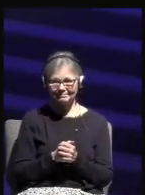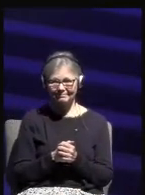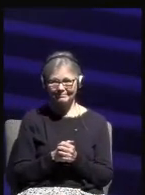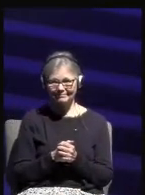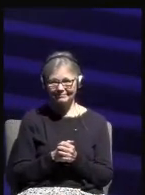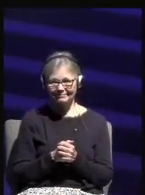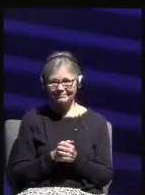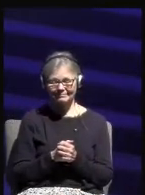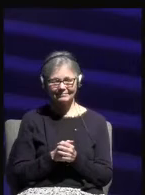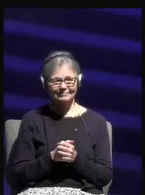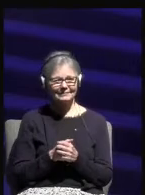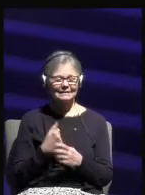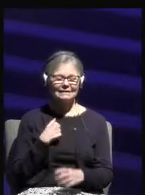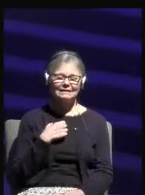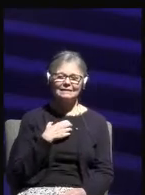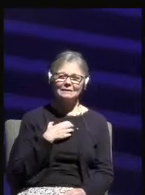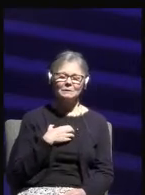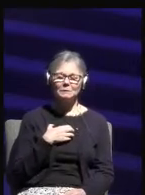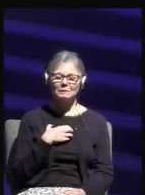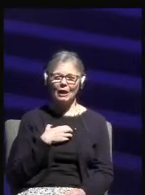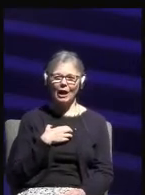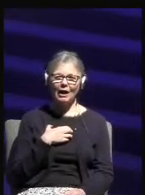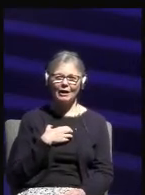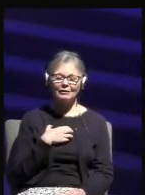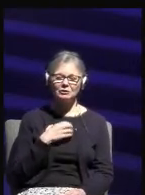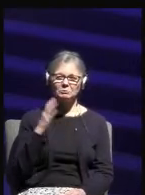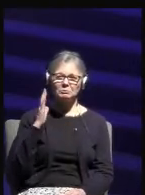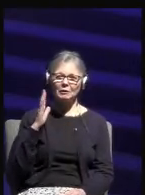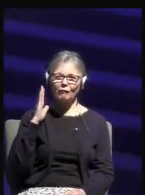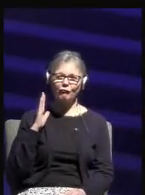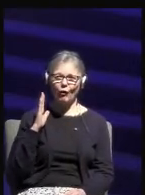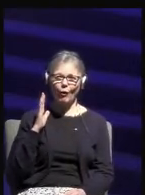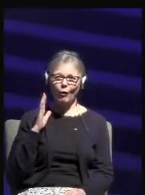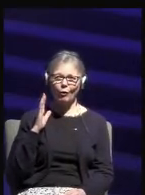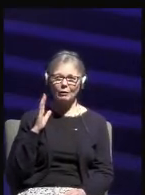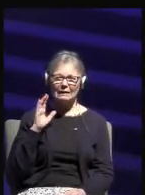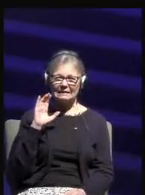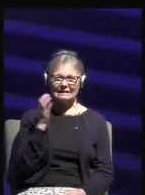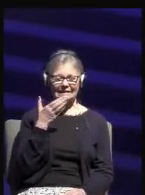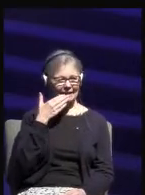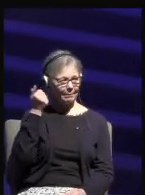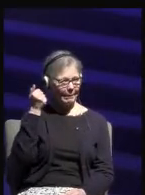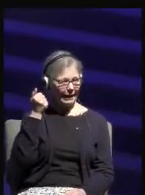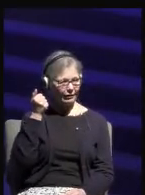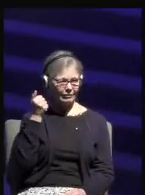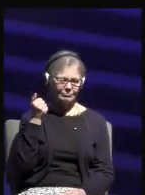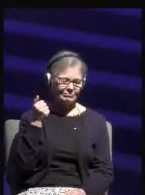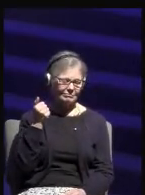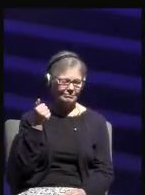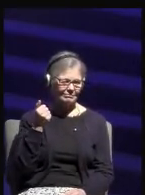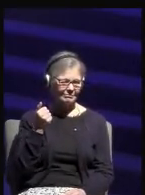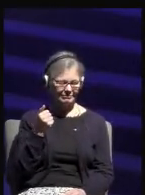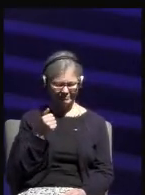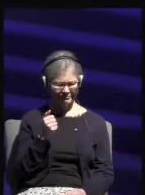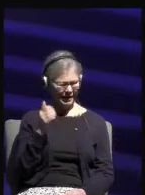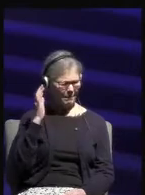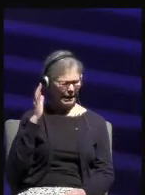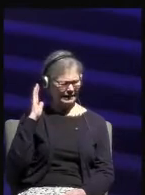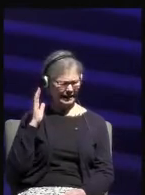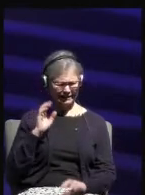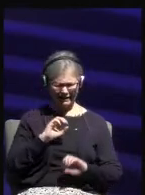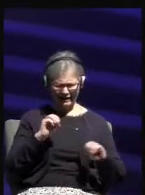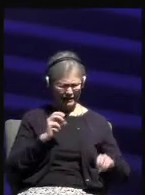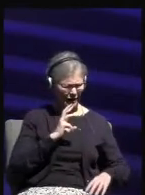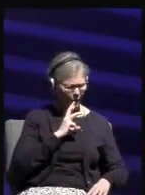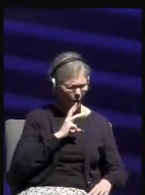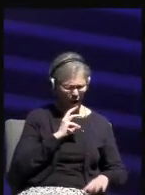We often long for the old days. We don't even know what they are, but we often long for them. Do we really long for them? No water, no air, no